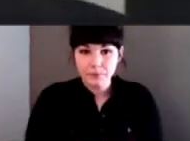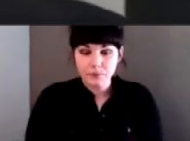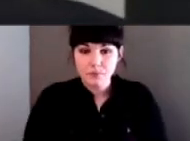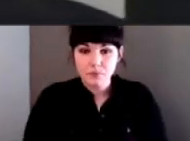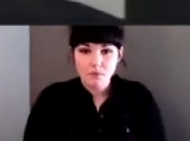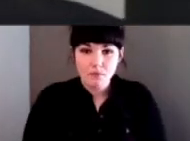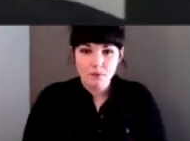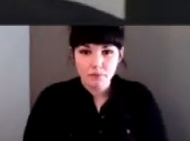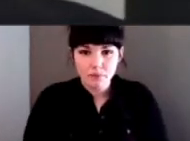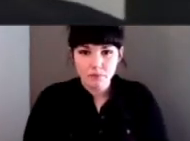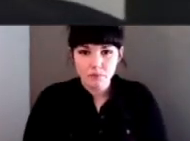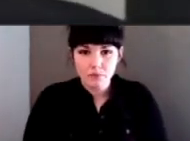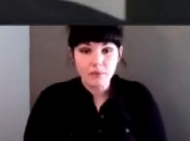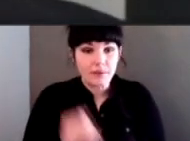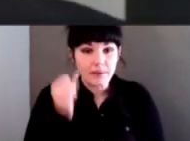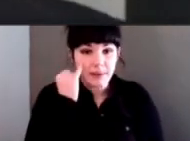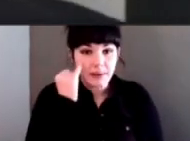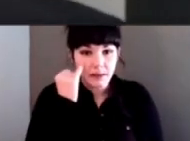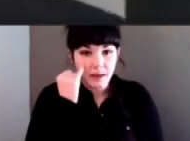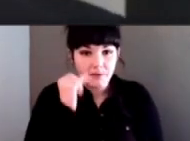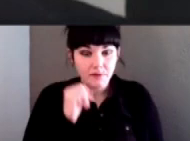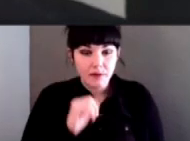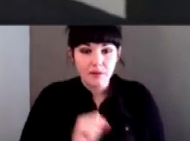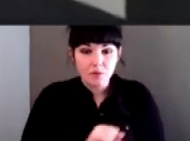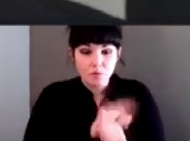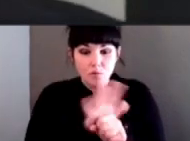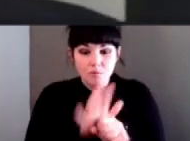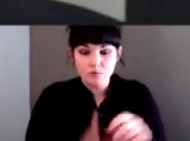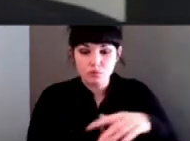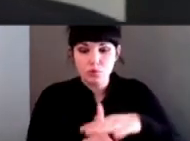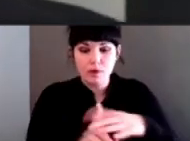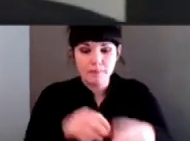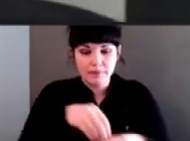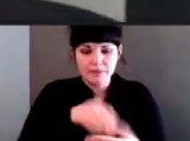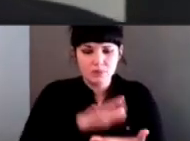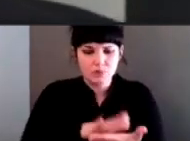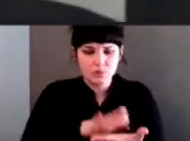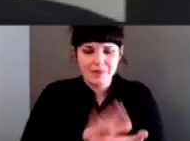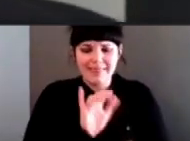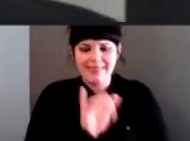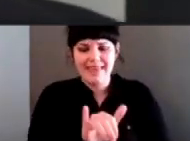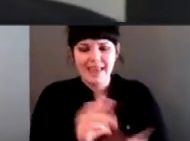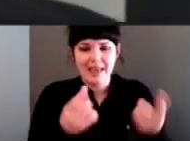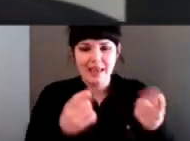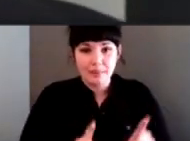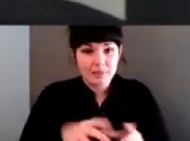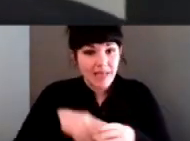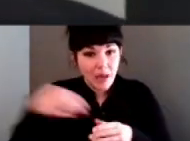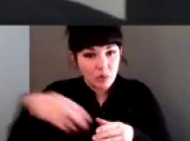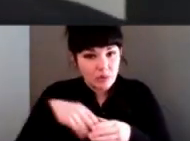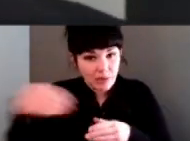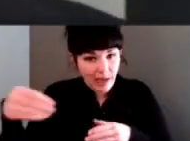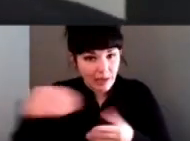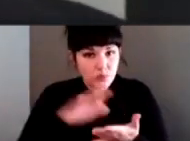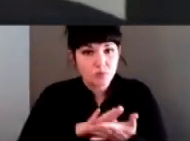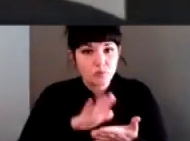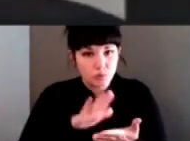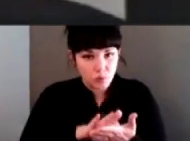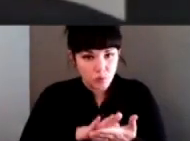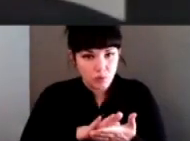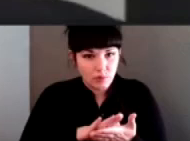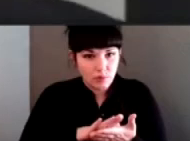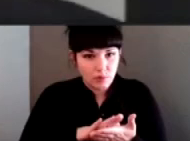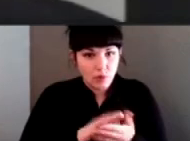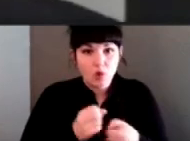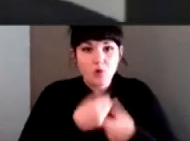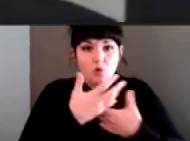things that happens outside of the school with adults. And so if we can stay focused on making sure that those